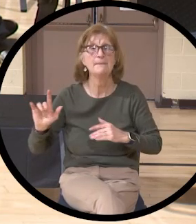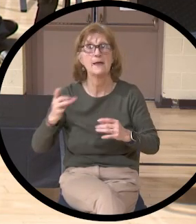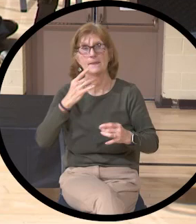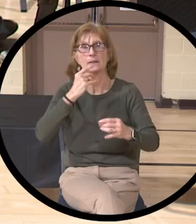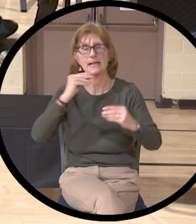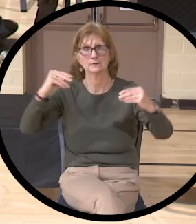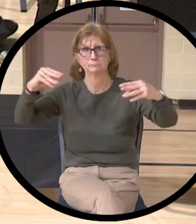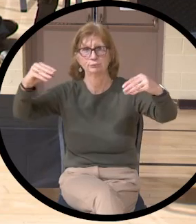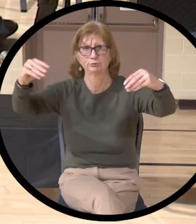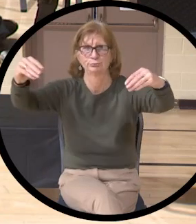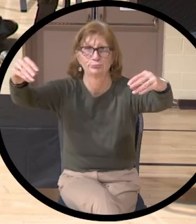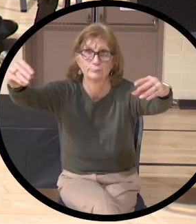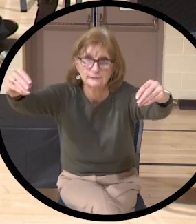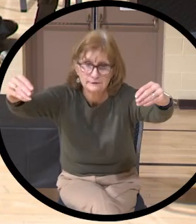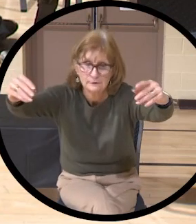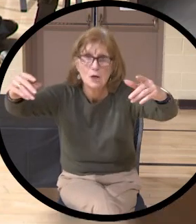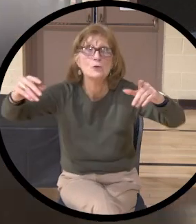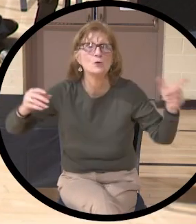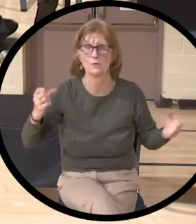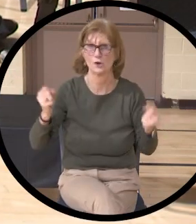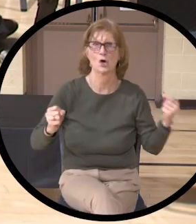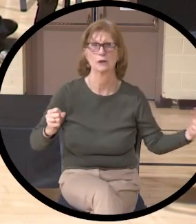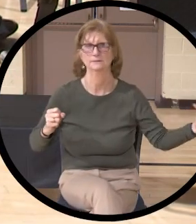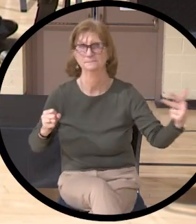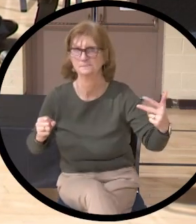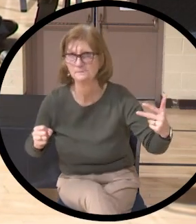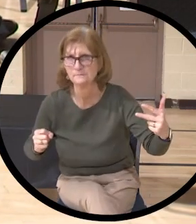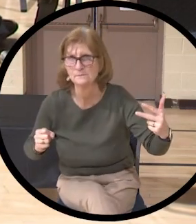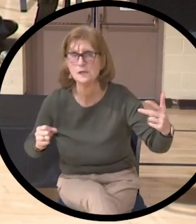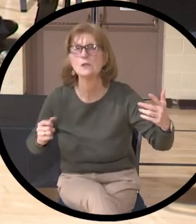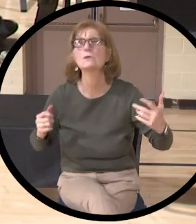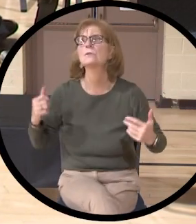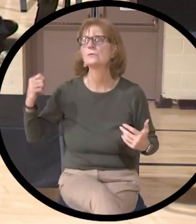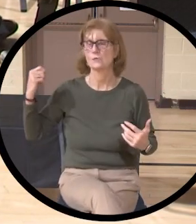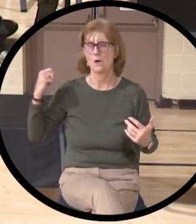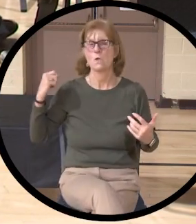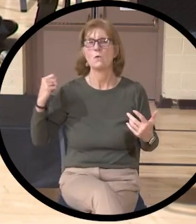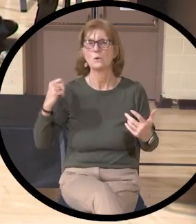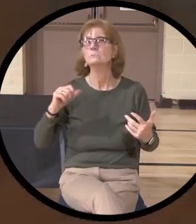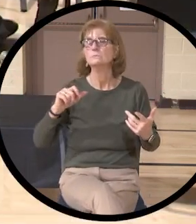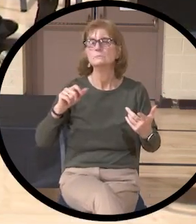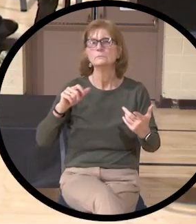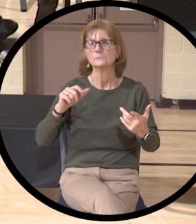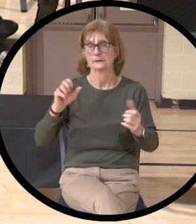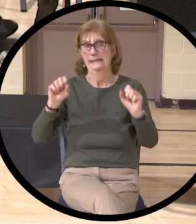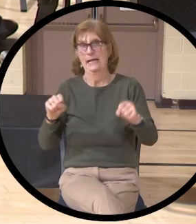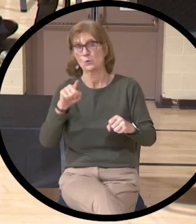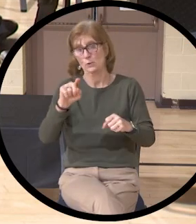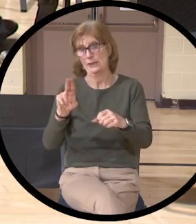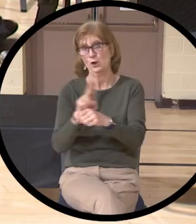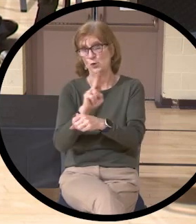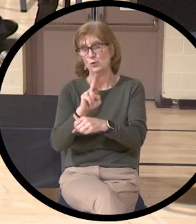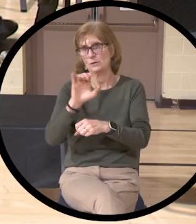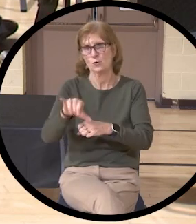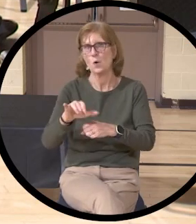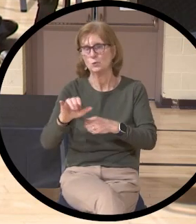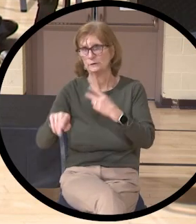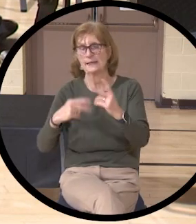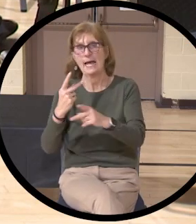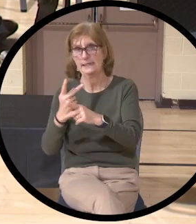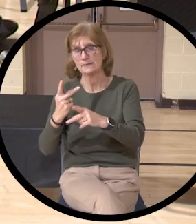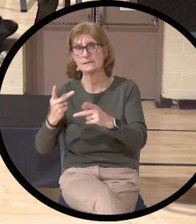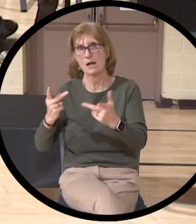how does that fit into plan? Yeah. So the question was about the flashing lights, the rectangular rapid flashing